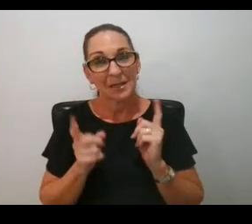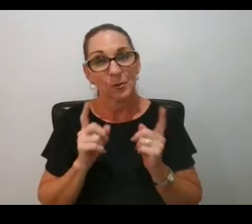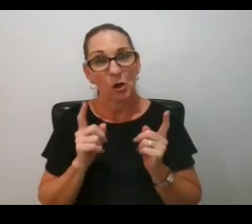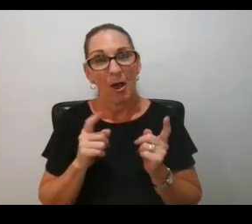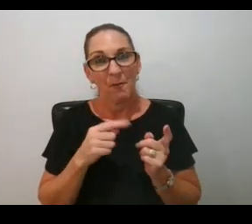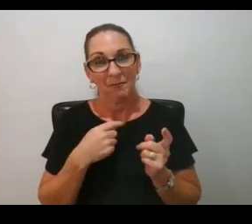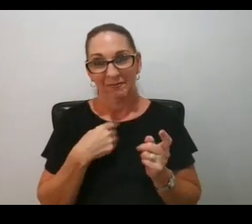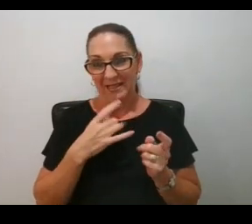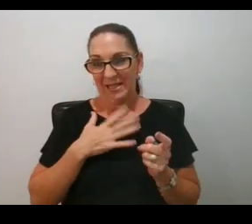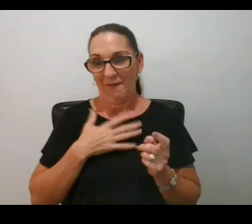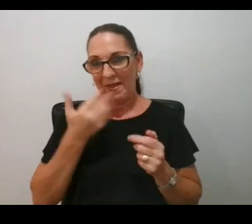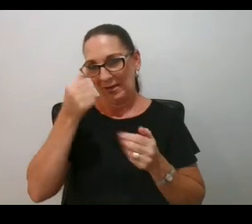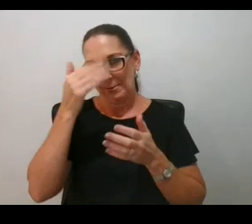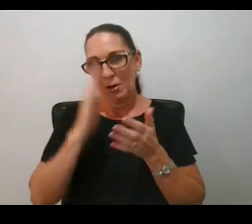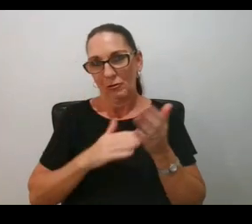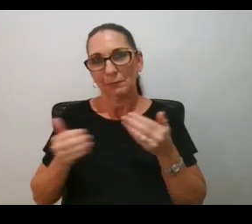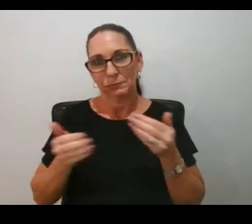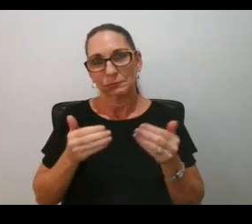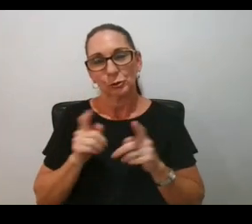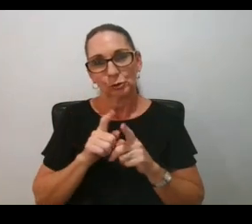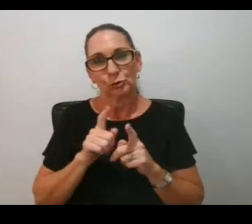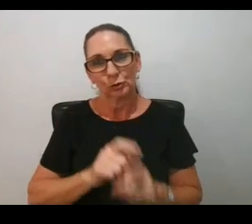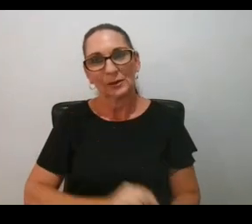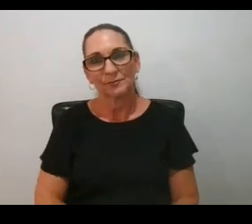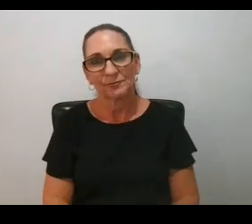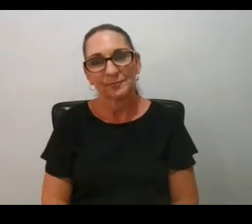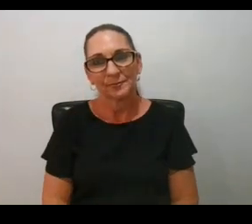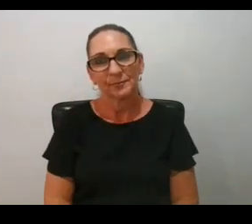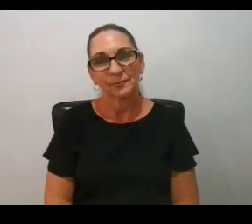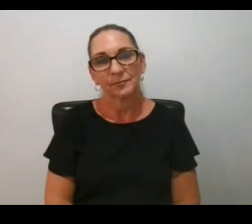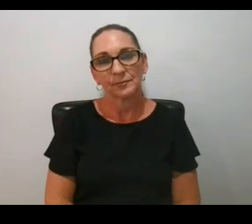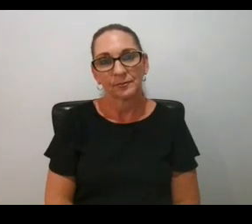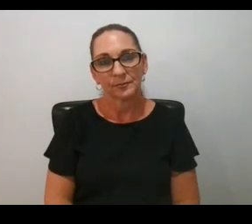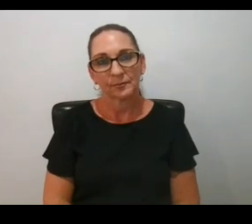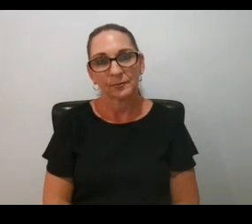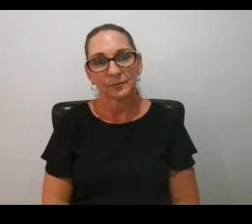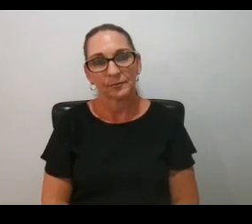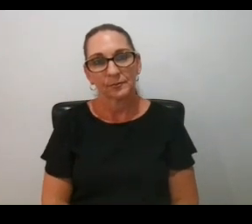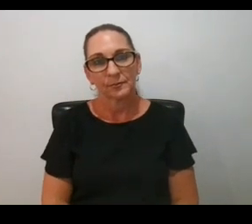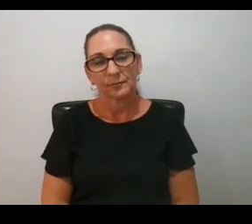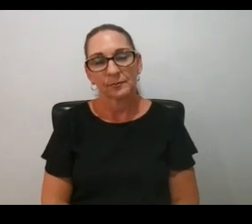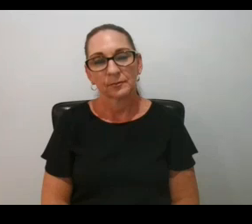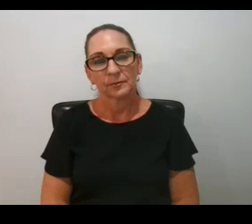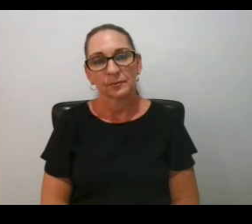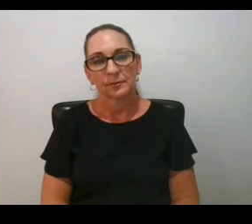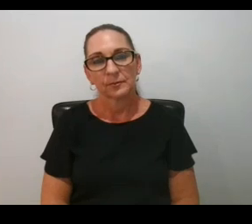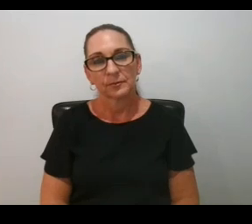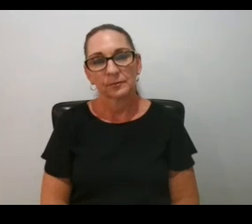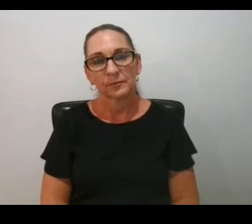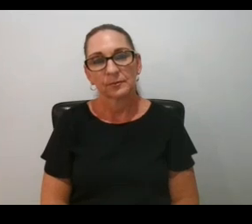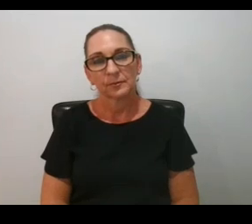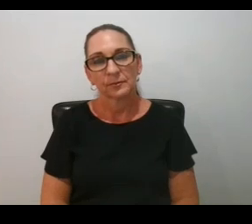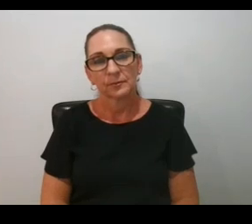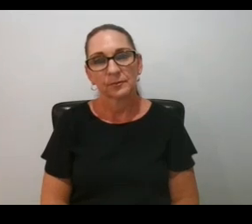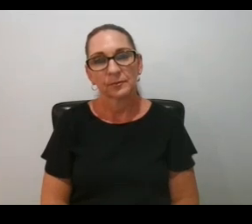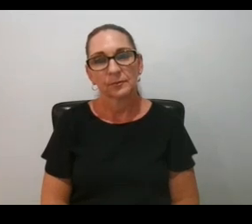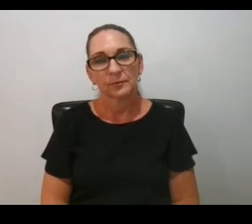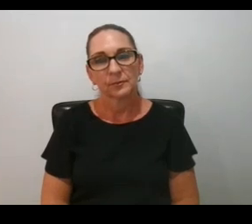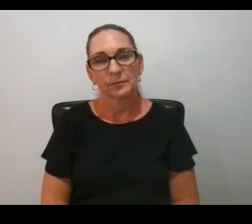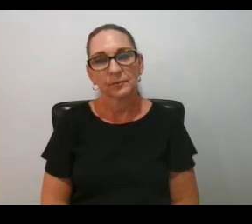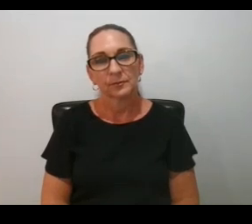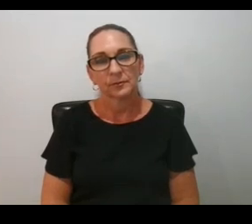it. Yeah, exactly. All right, so we'll close that one off, and we'll just share. So about 65% of our audience